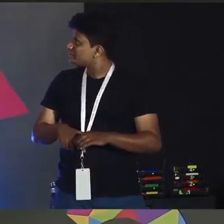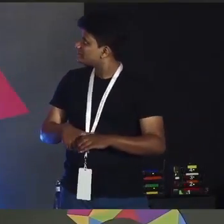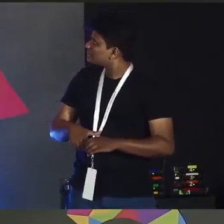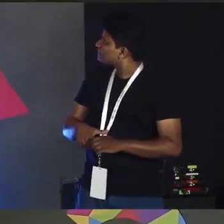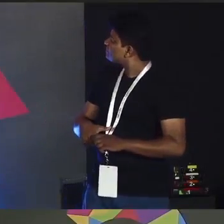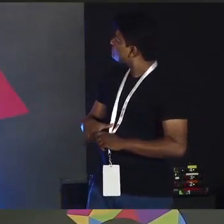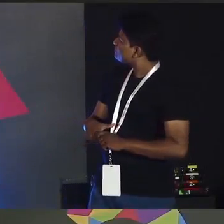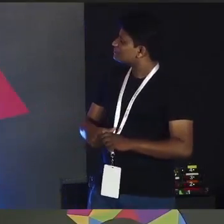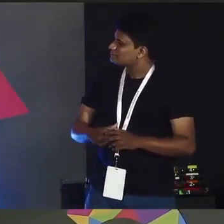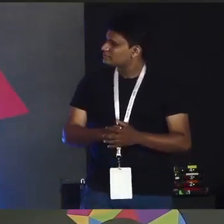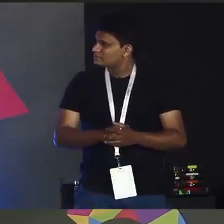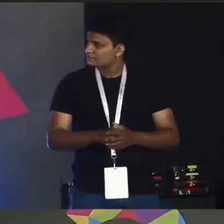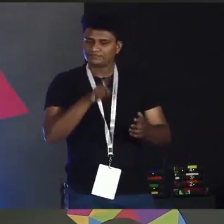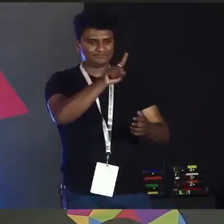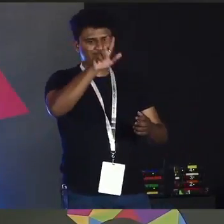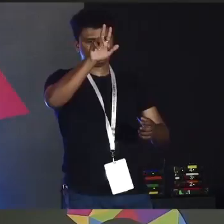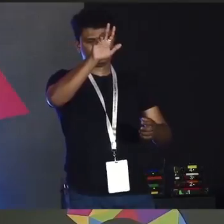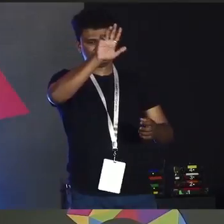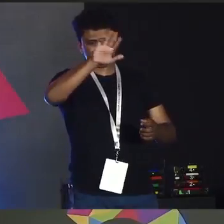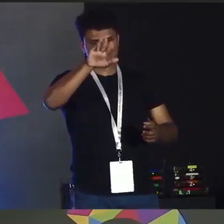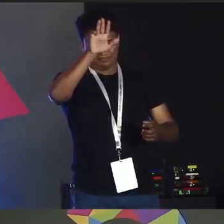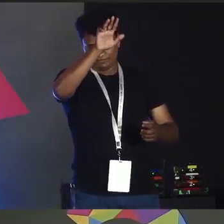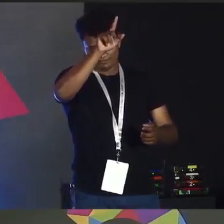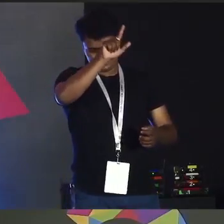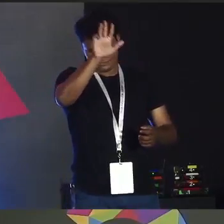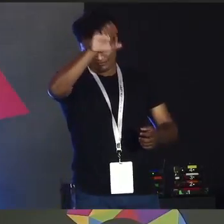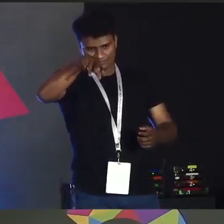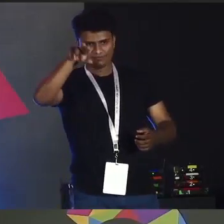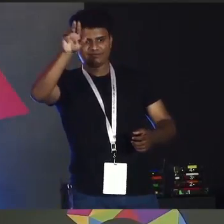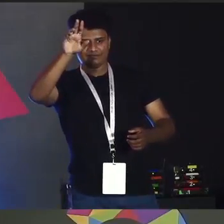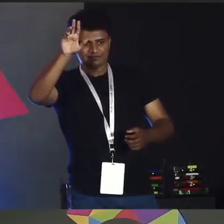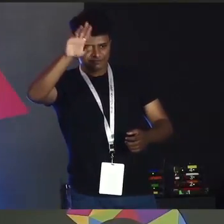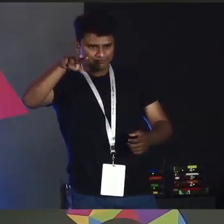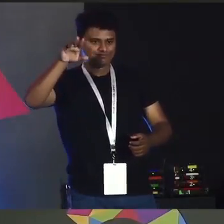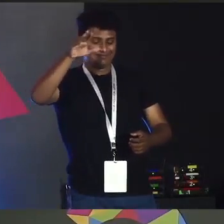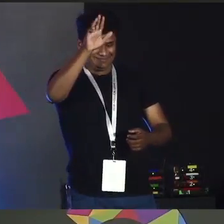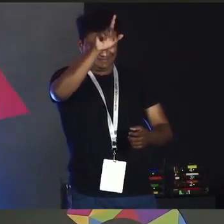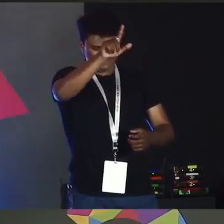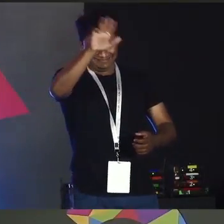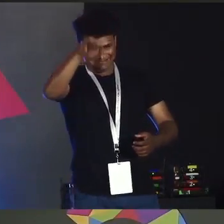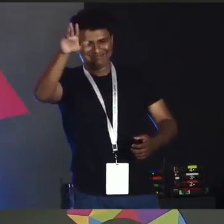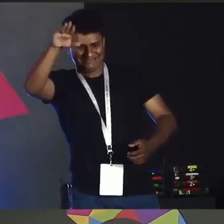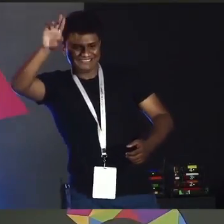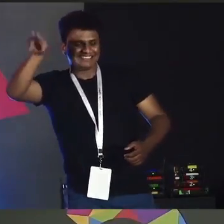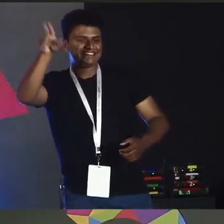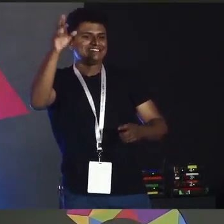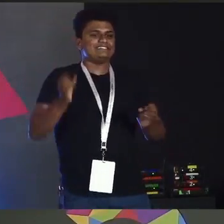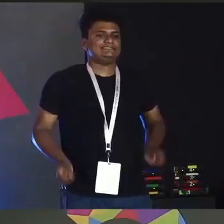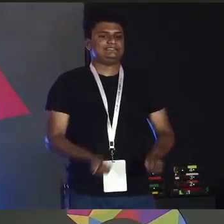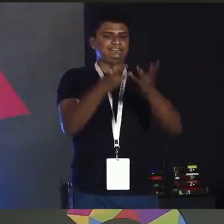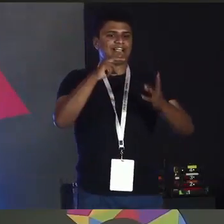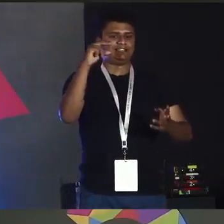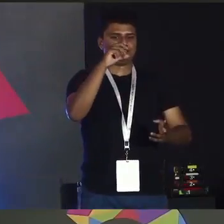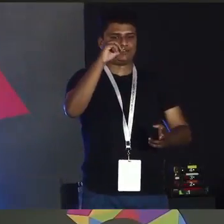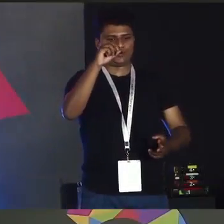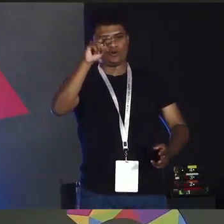1998, we started something called Goonj on a very basic non-issue. We said that you talk about three basic needs. You say roti,